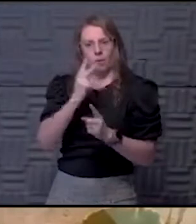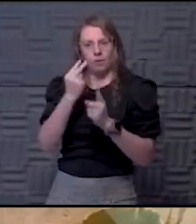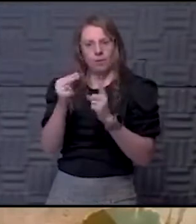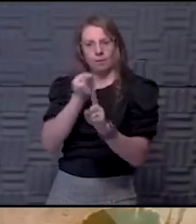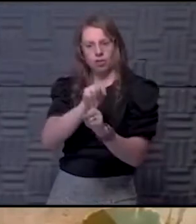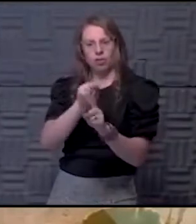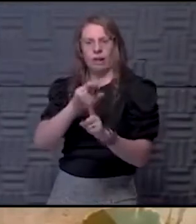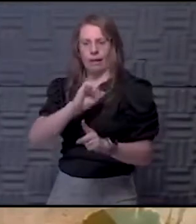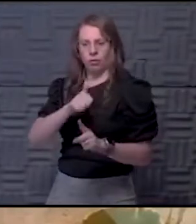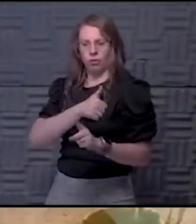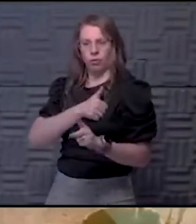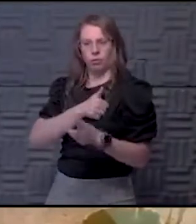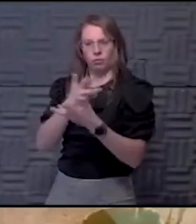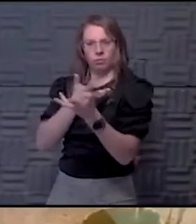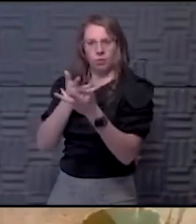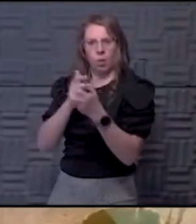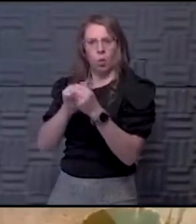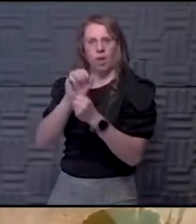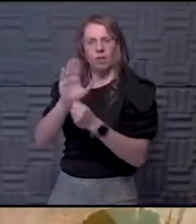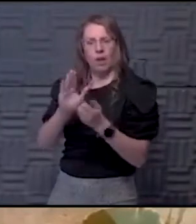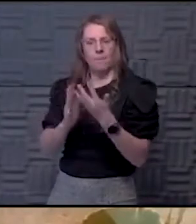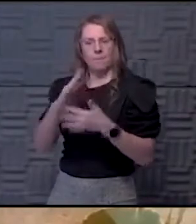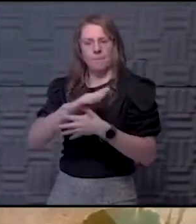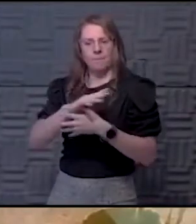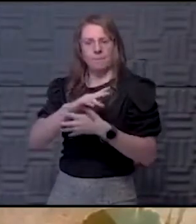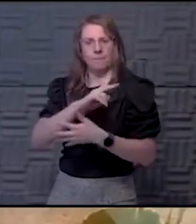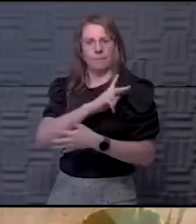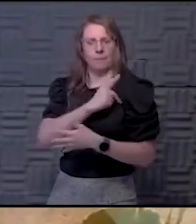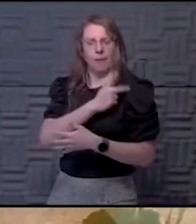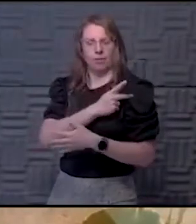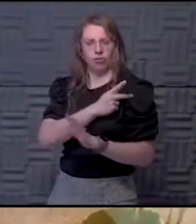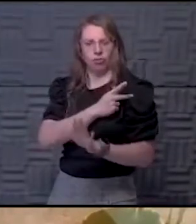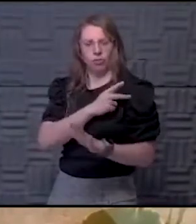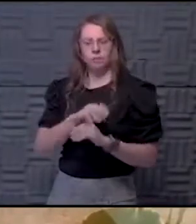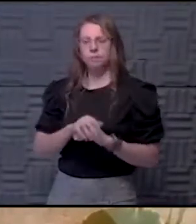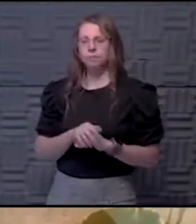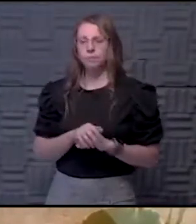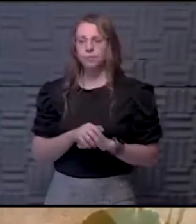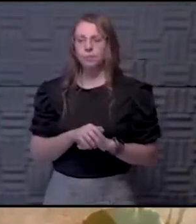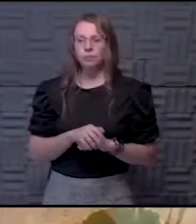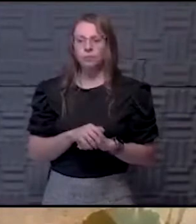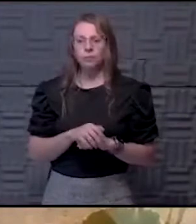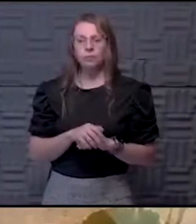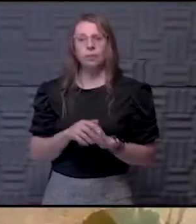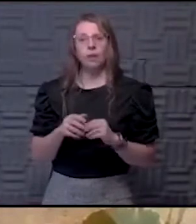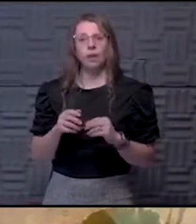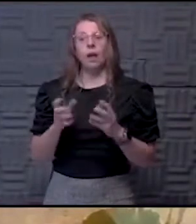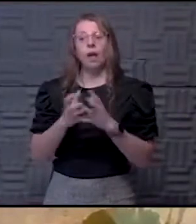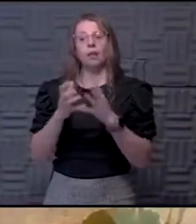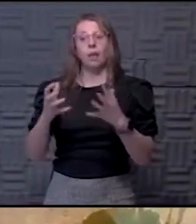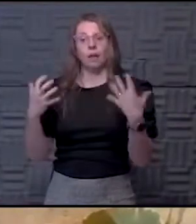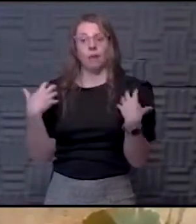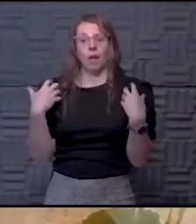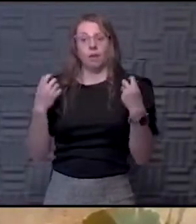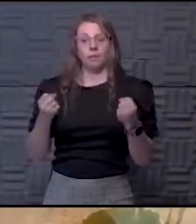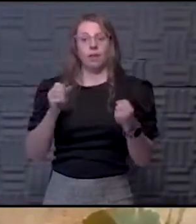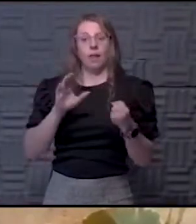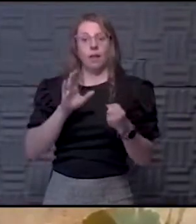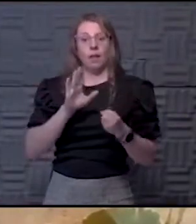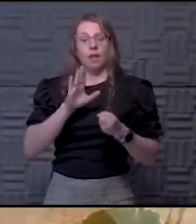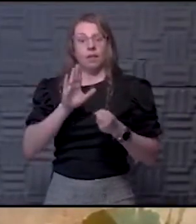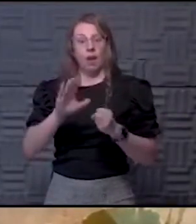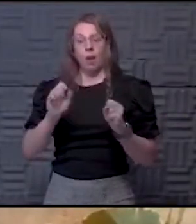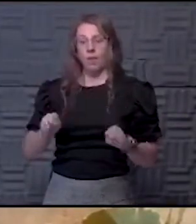attitudes of having conversations with their patients. And what we found is that a lot of confidence increased in their ability